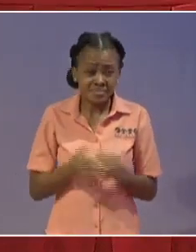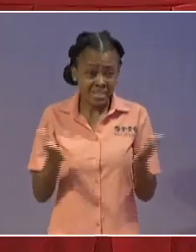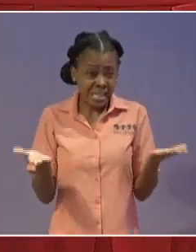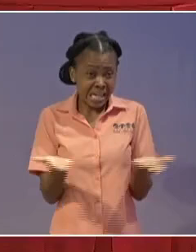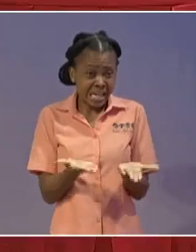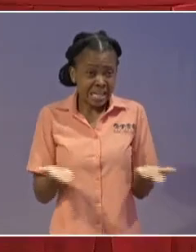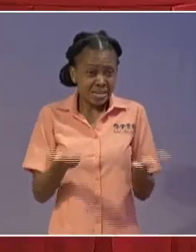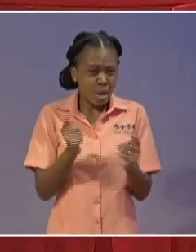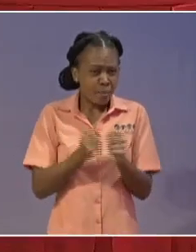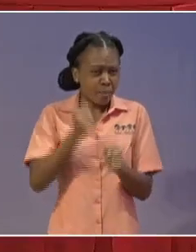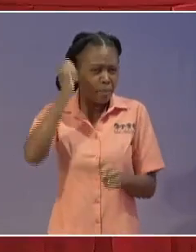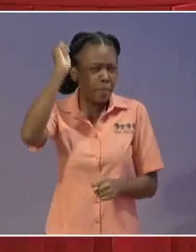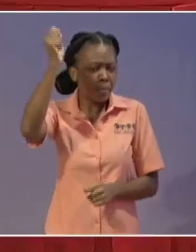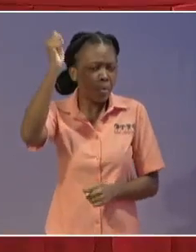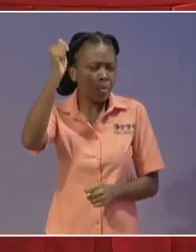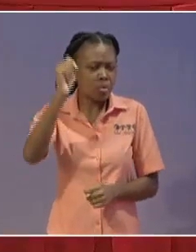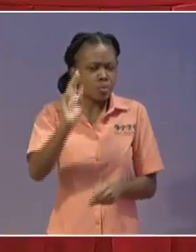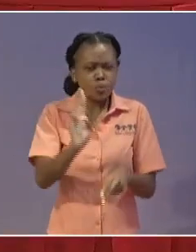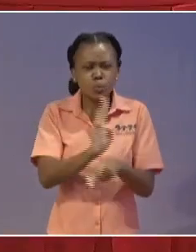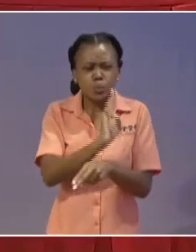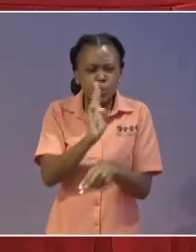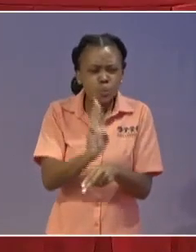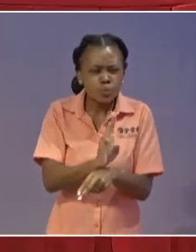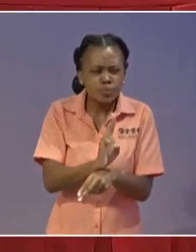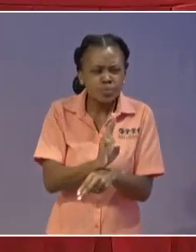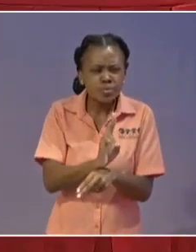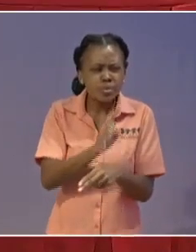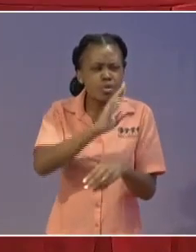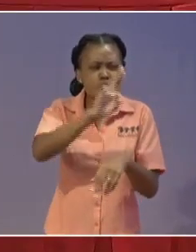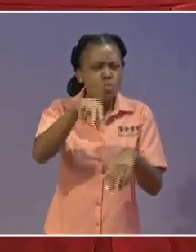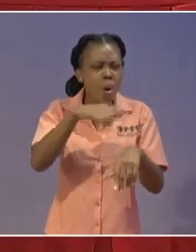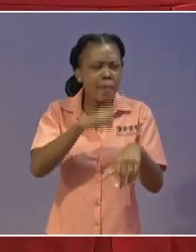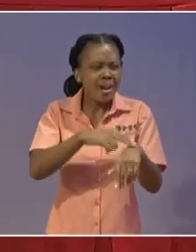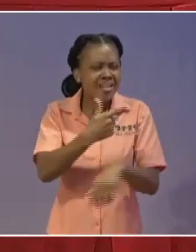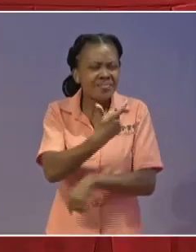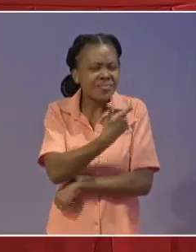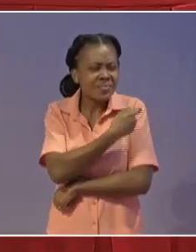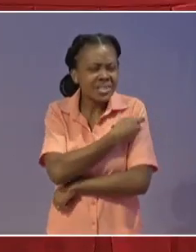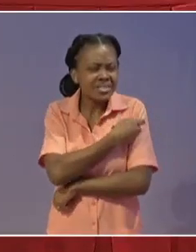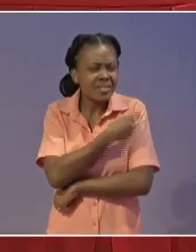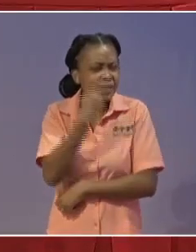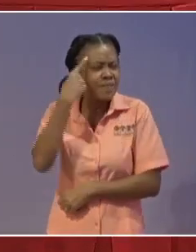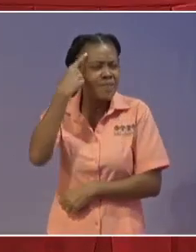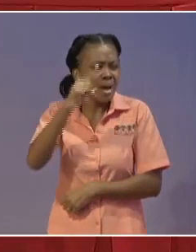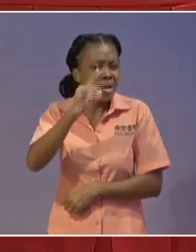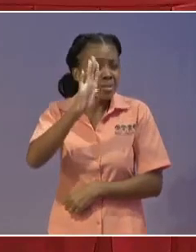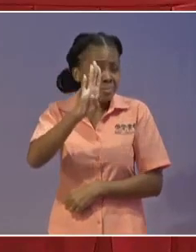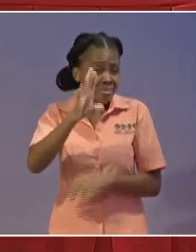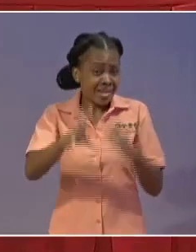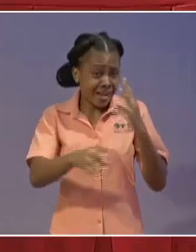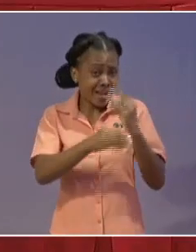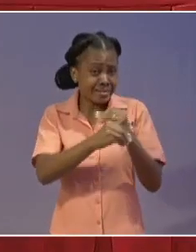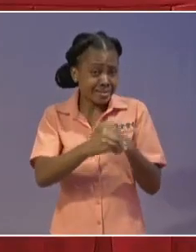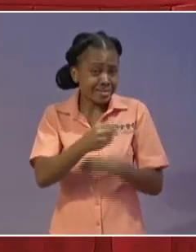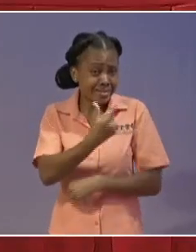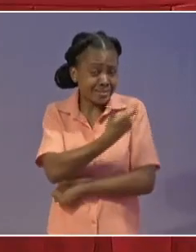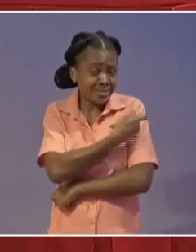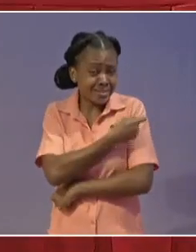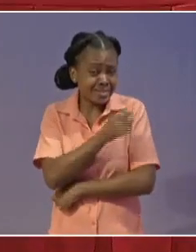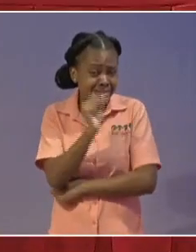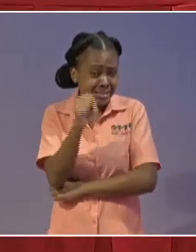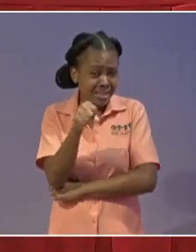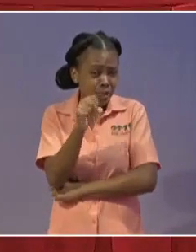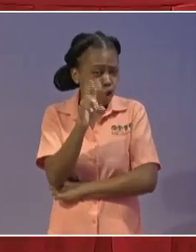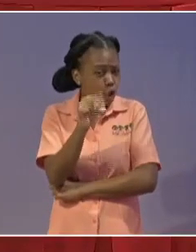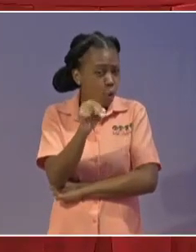shots as a booster shot at this time? If the answer to that question is yes, if we are to get these specified